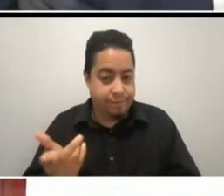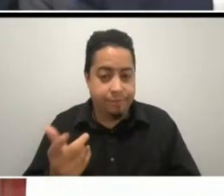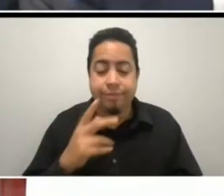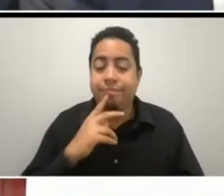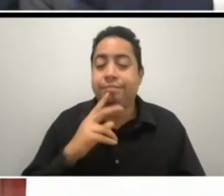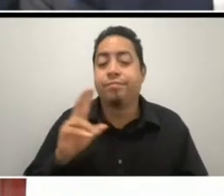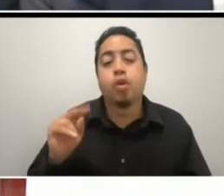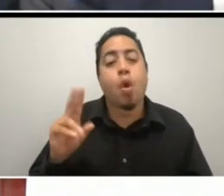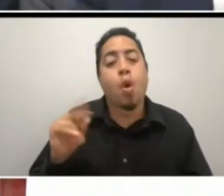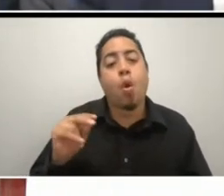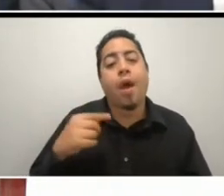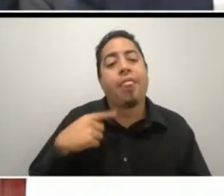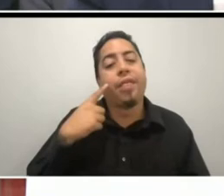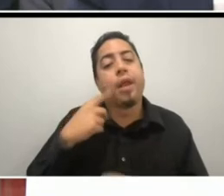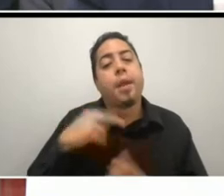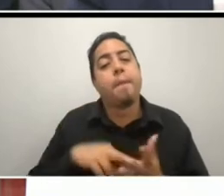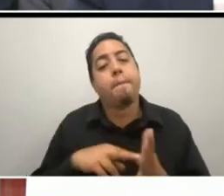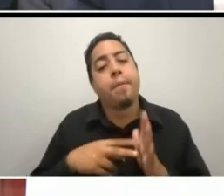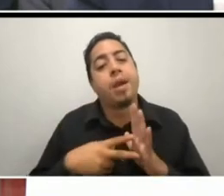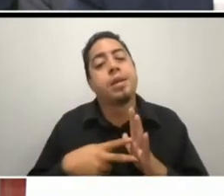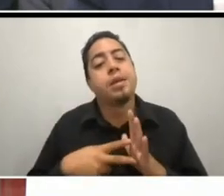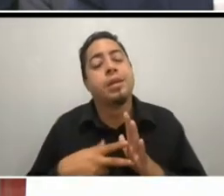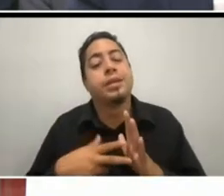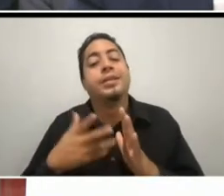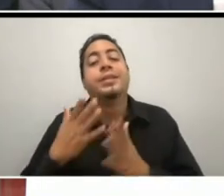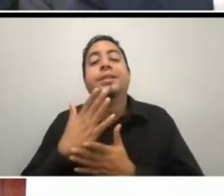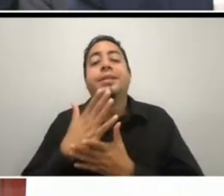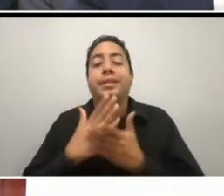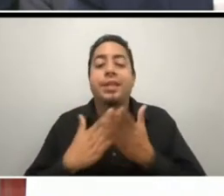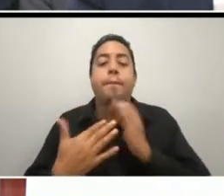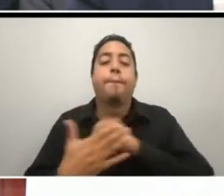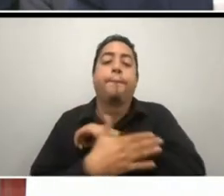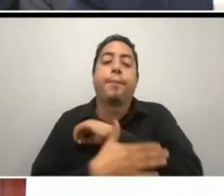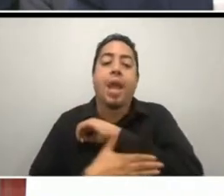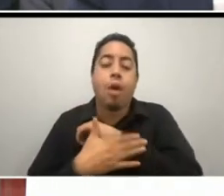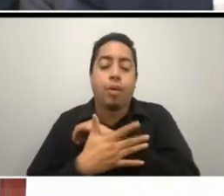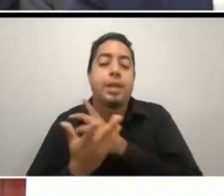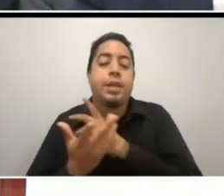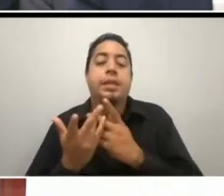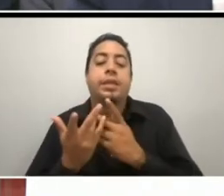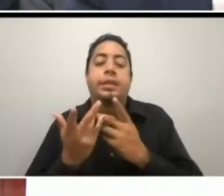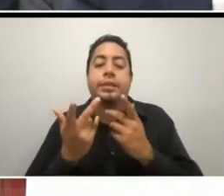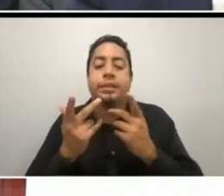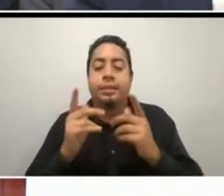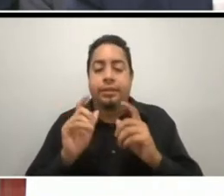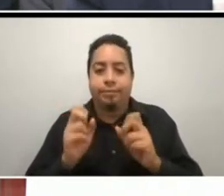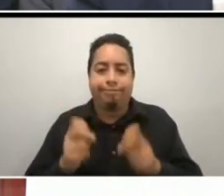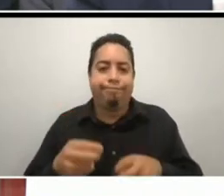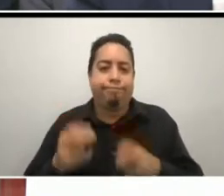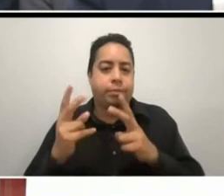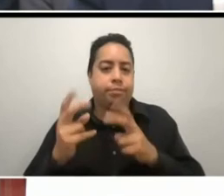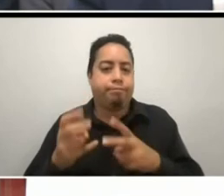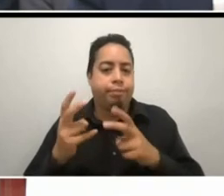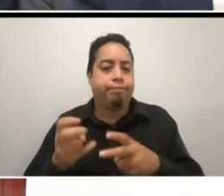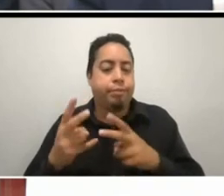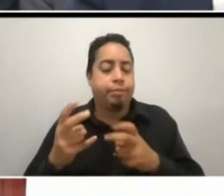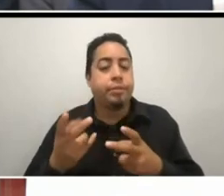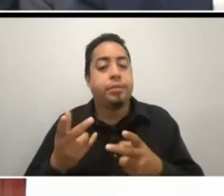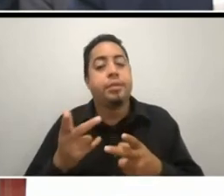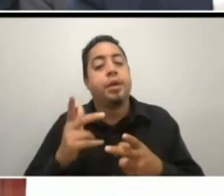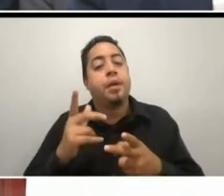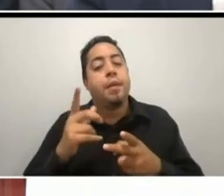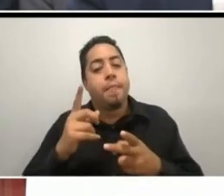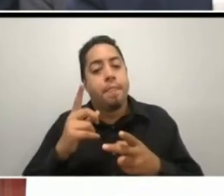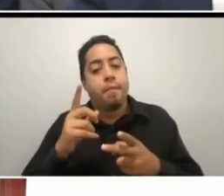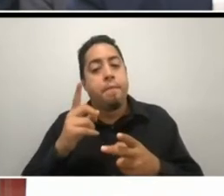to some of the counties when they would upload, but the ballots had all been accepted and had to be accepted by state law by 7 p.m. So there